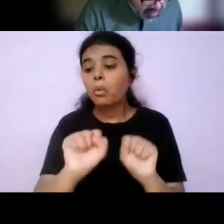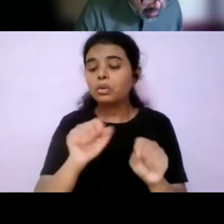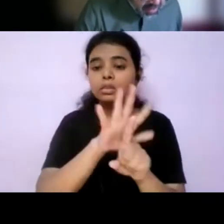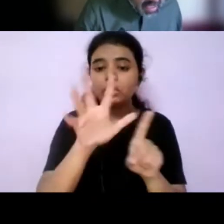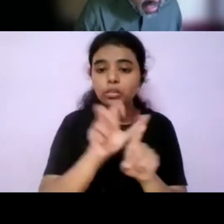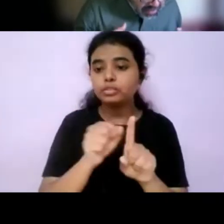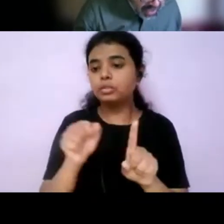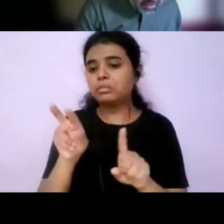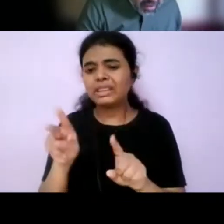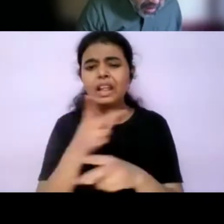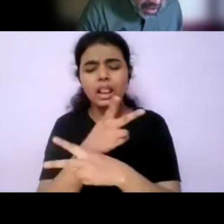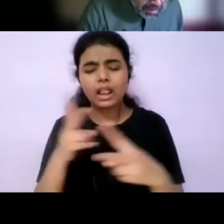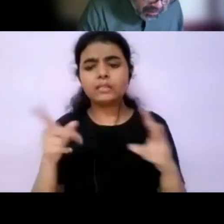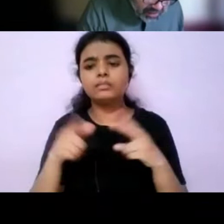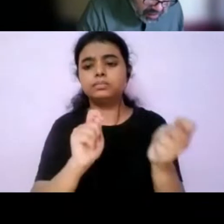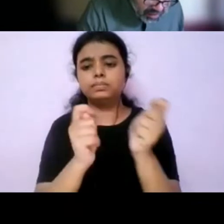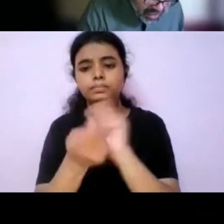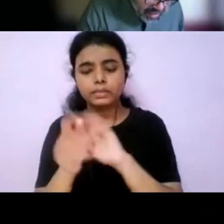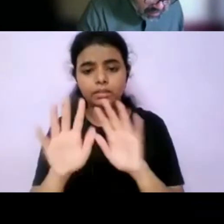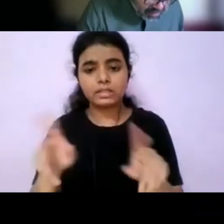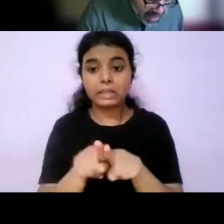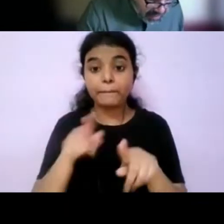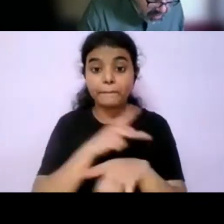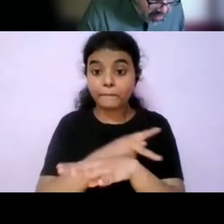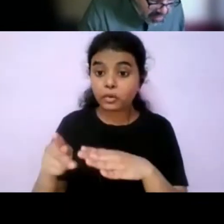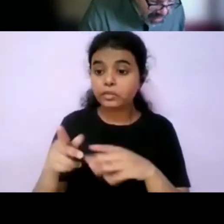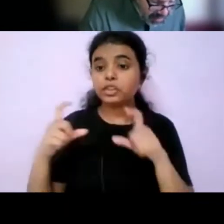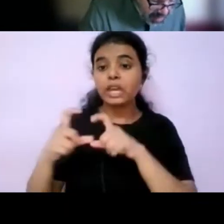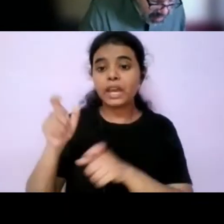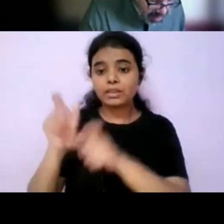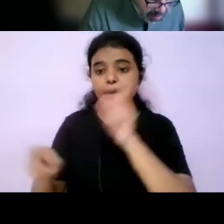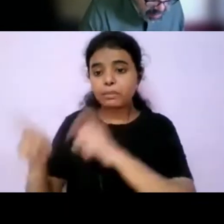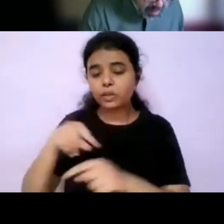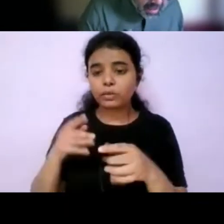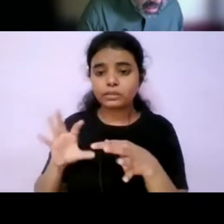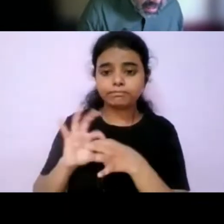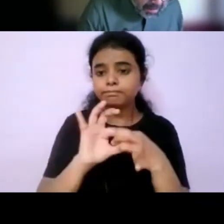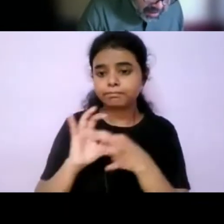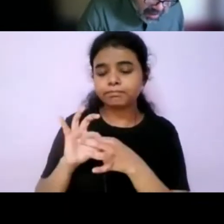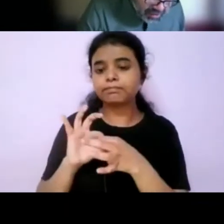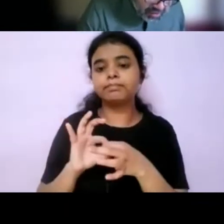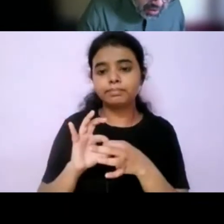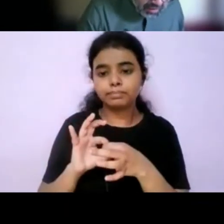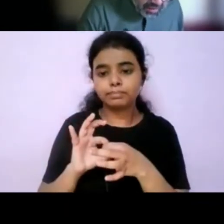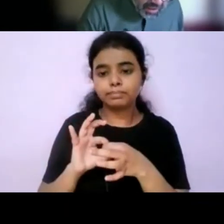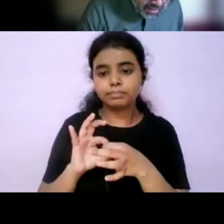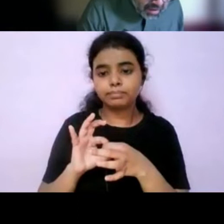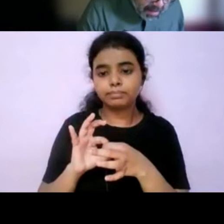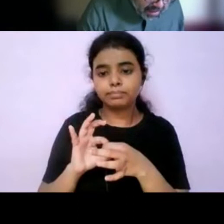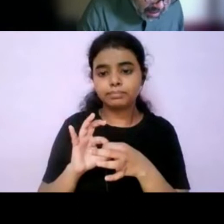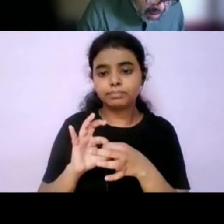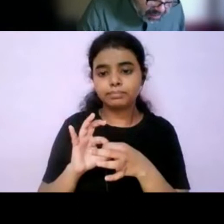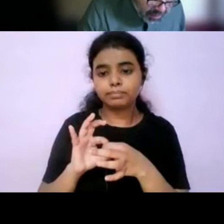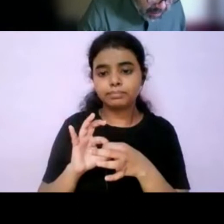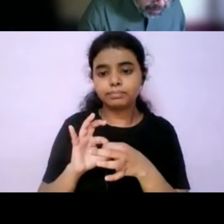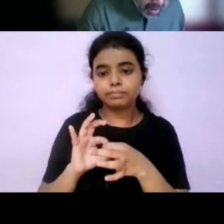to disability, changes in the way that professionals, caregivers, and others interacted with disabled people, demanding structural changes at the